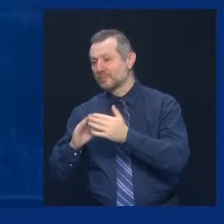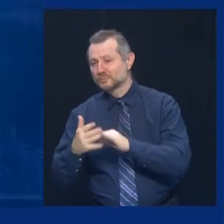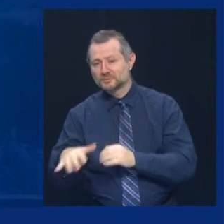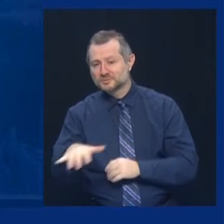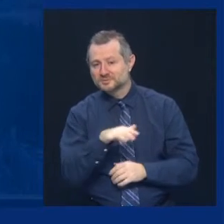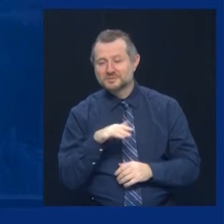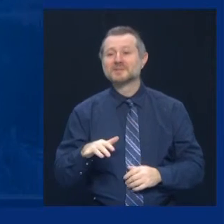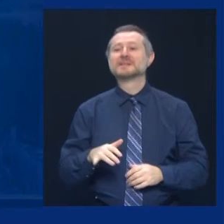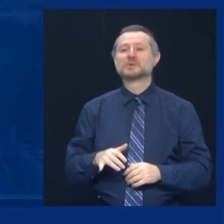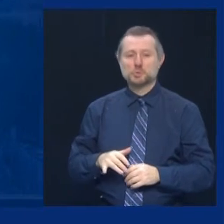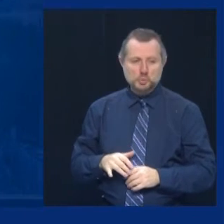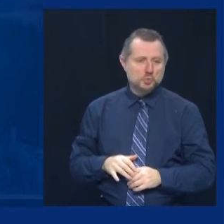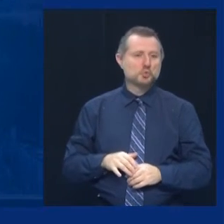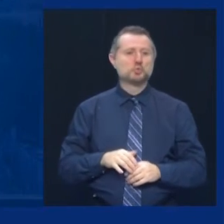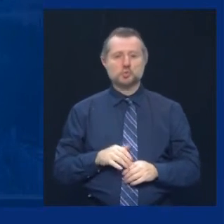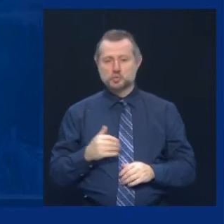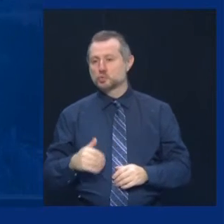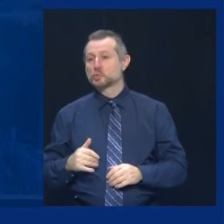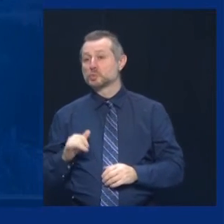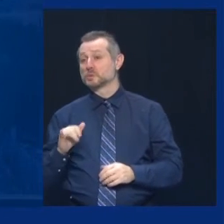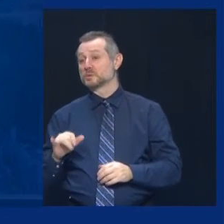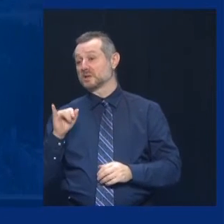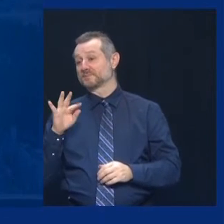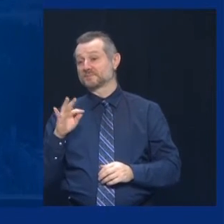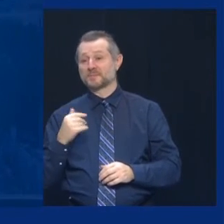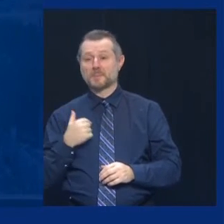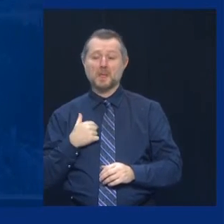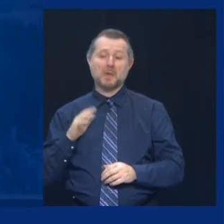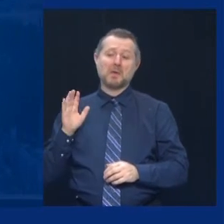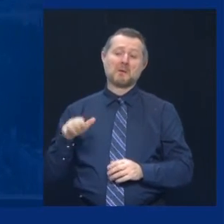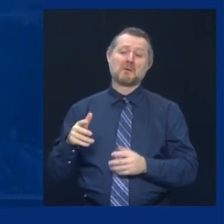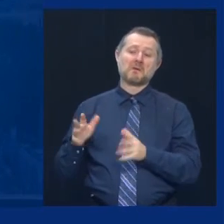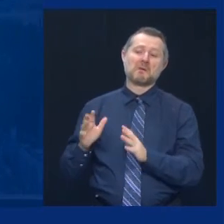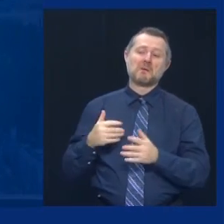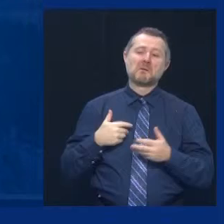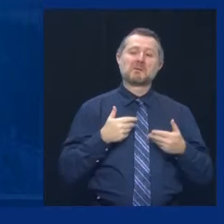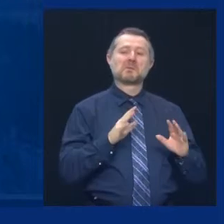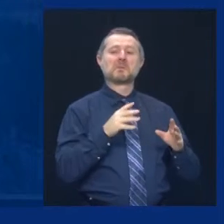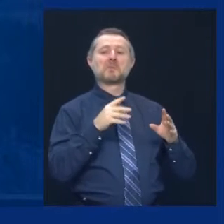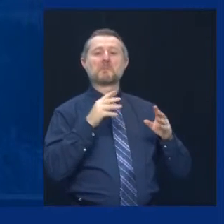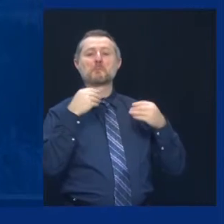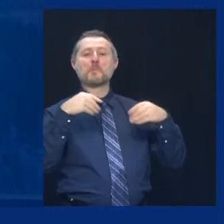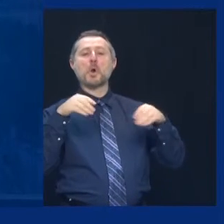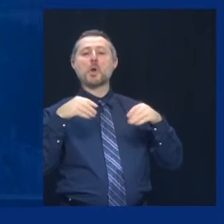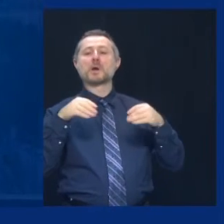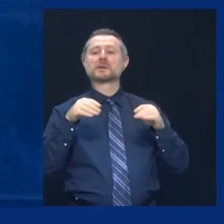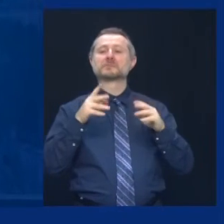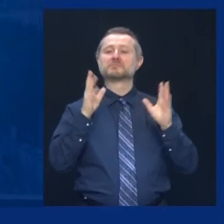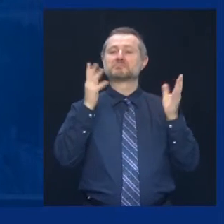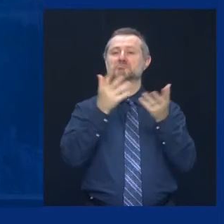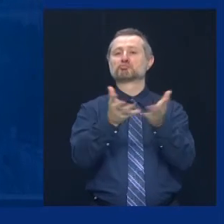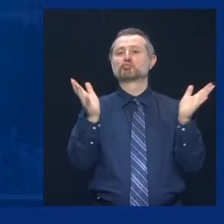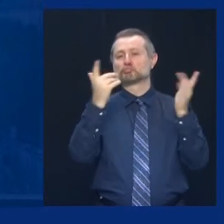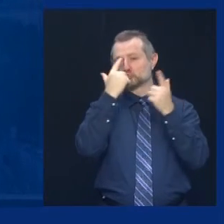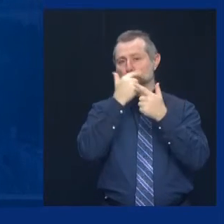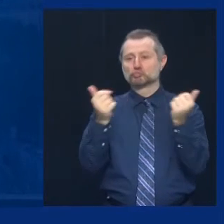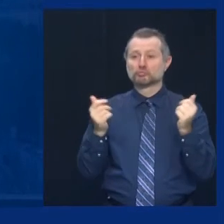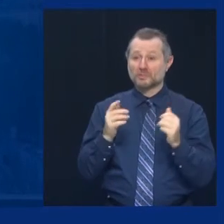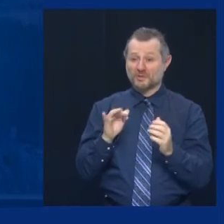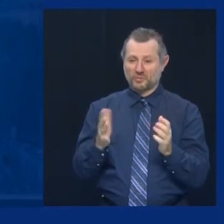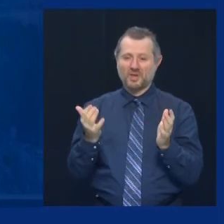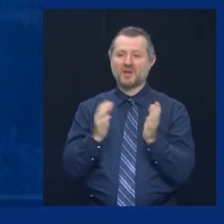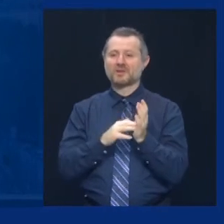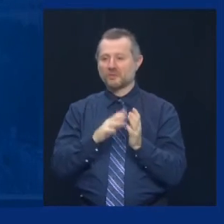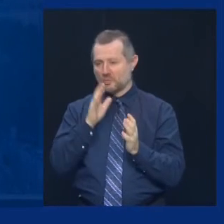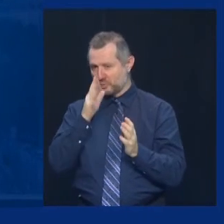market's forces, you will see once again Black, Latino, and poor communities